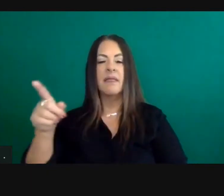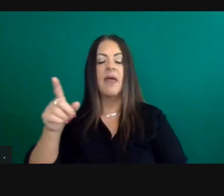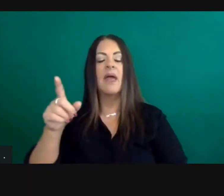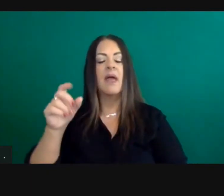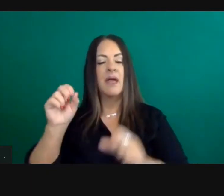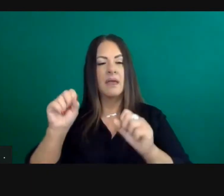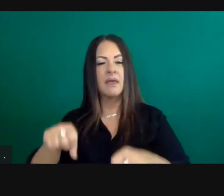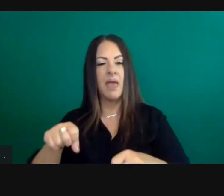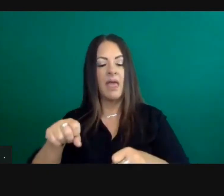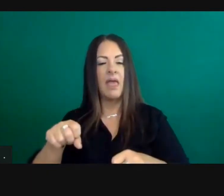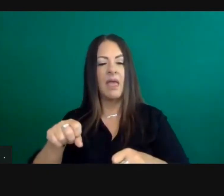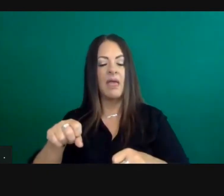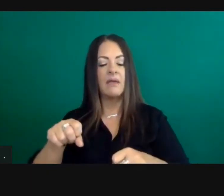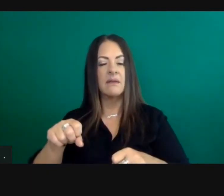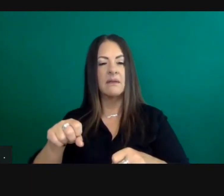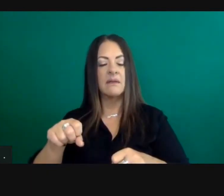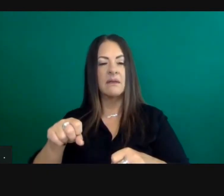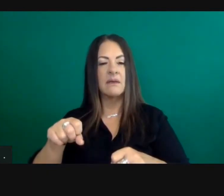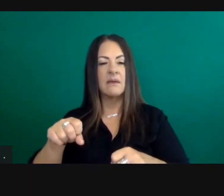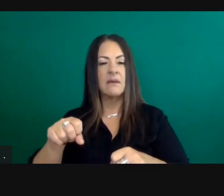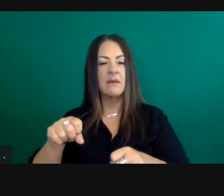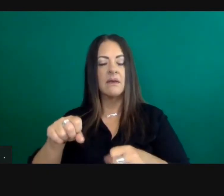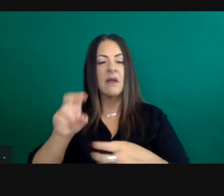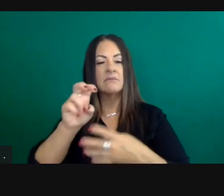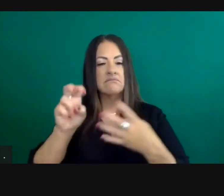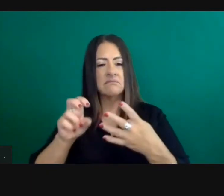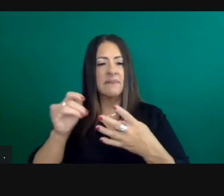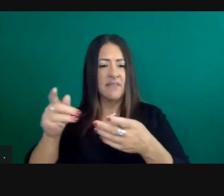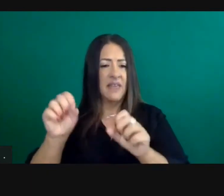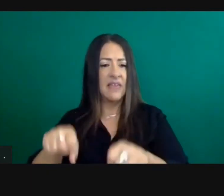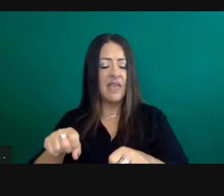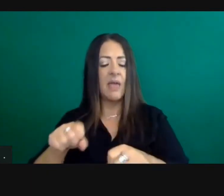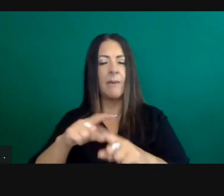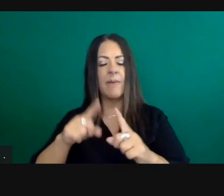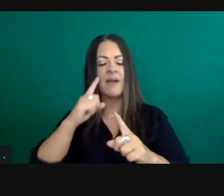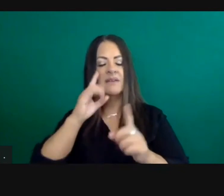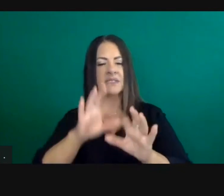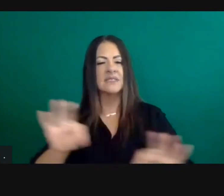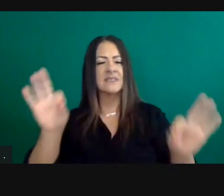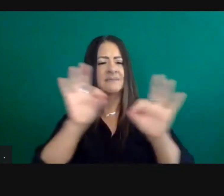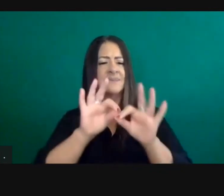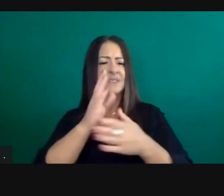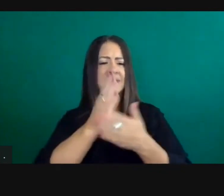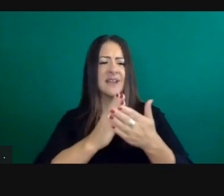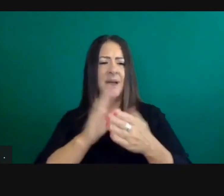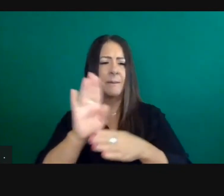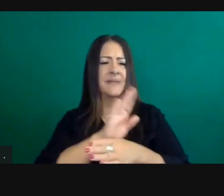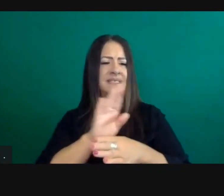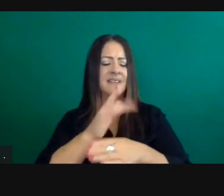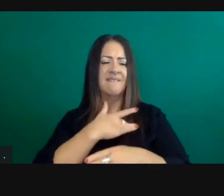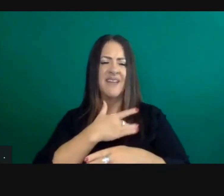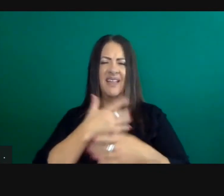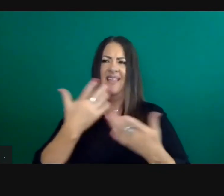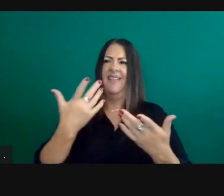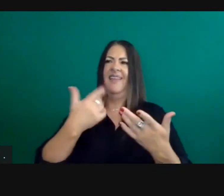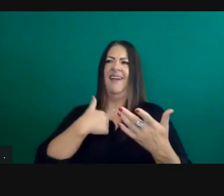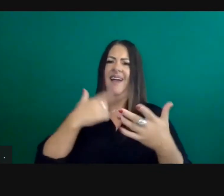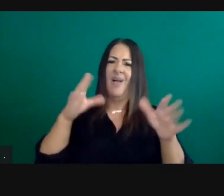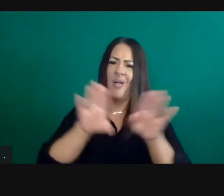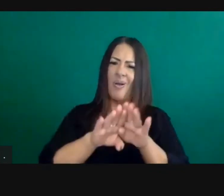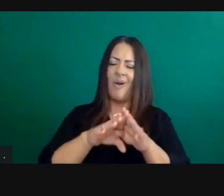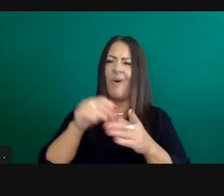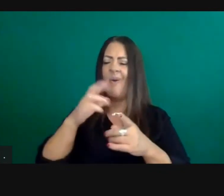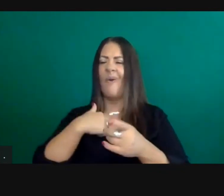press conference, and basically for businesses, they're saying they just don't think they can survive with restaurants at